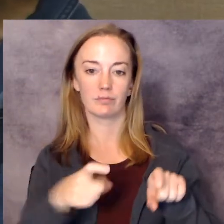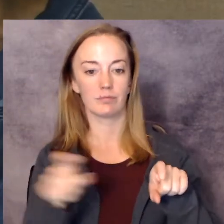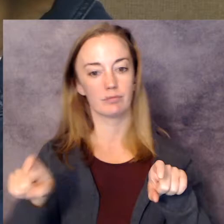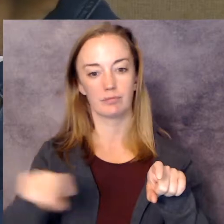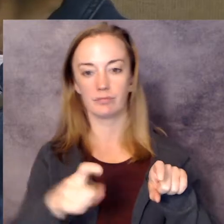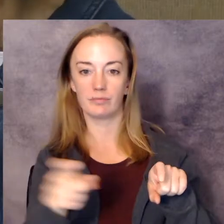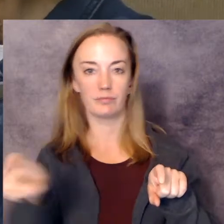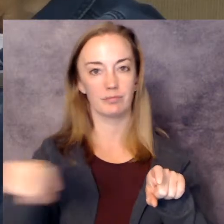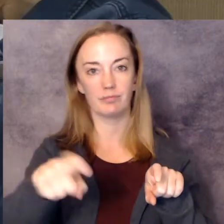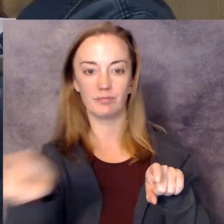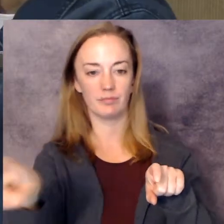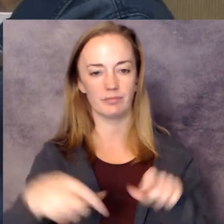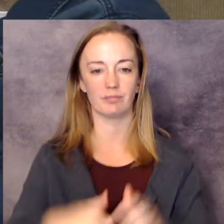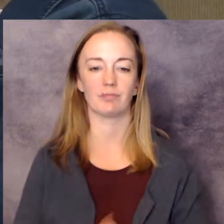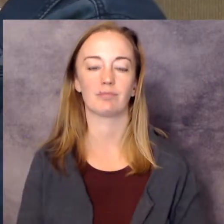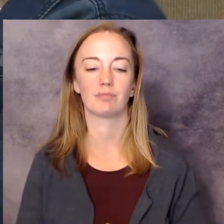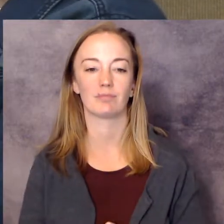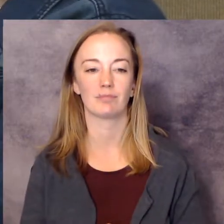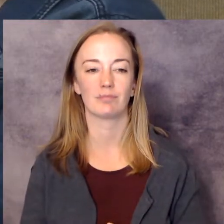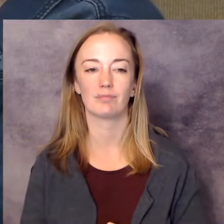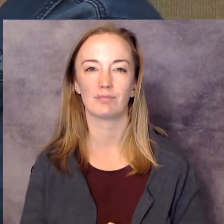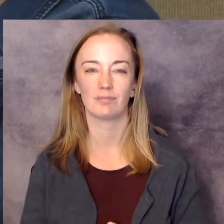that.